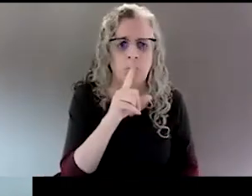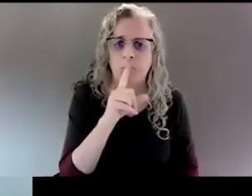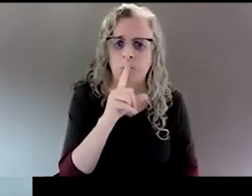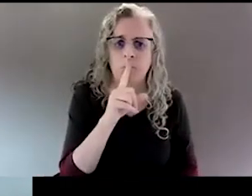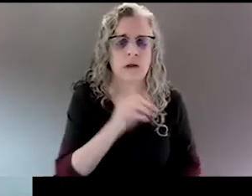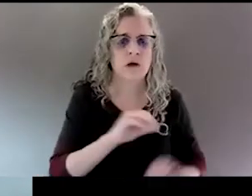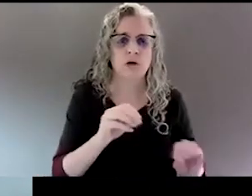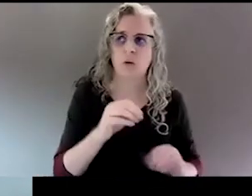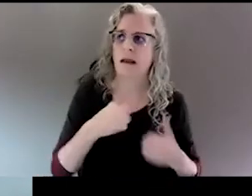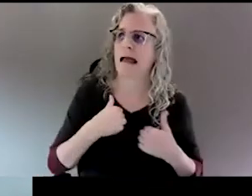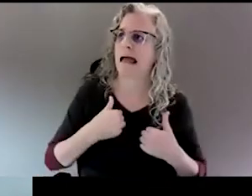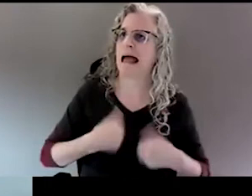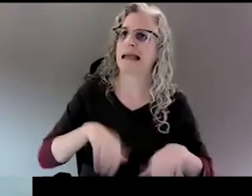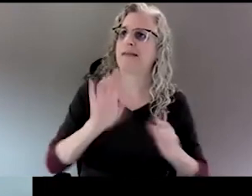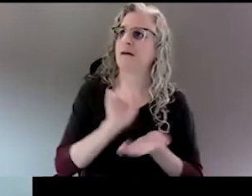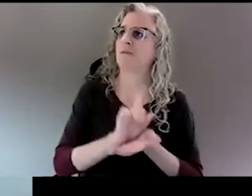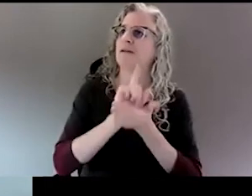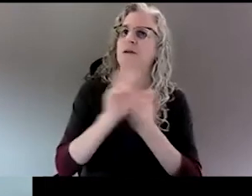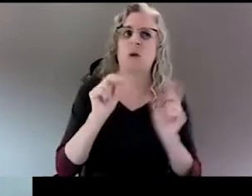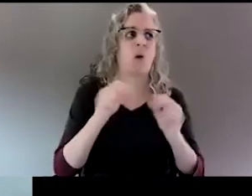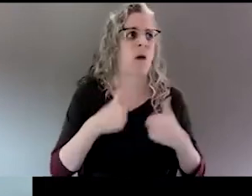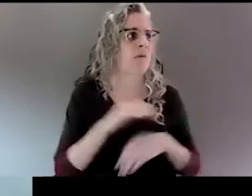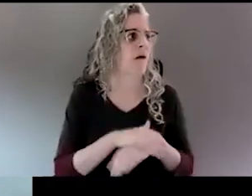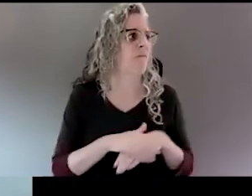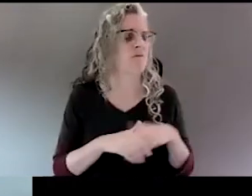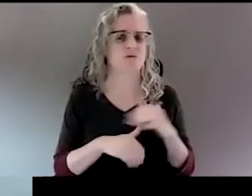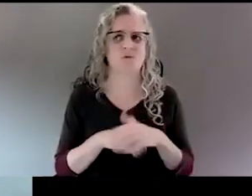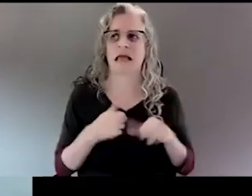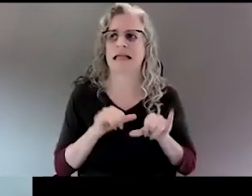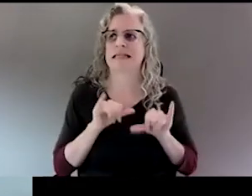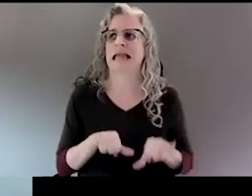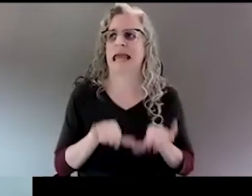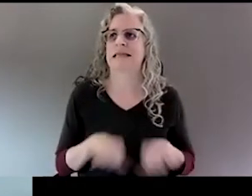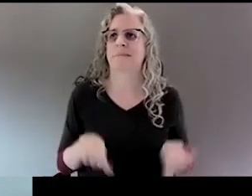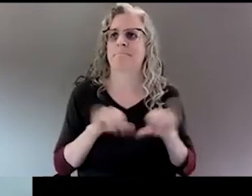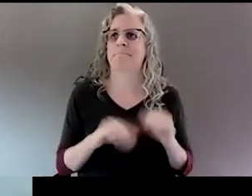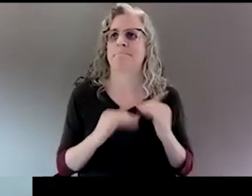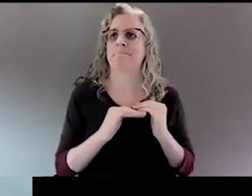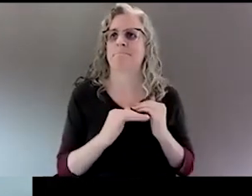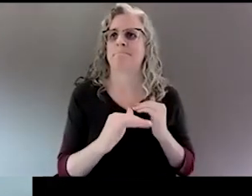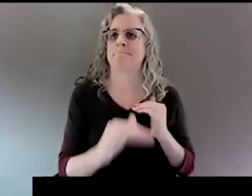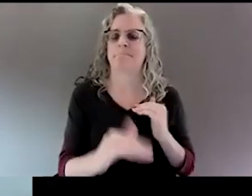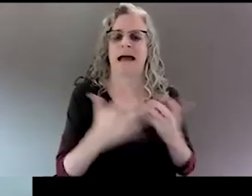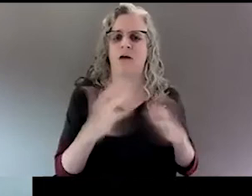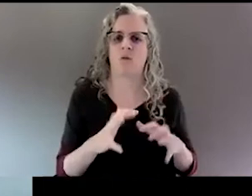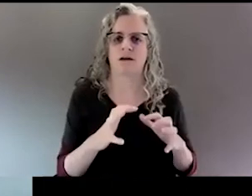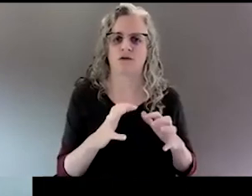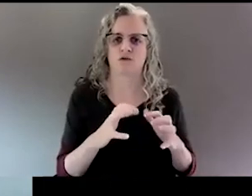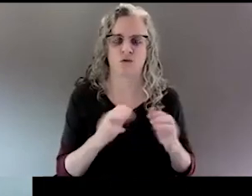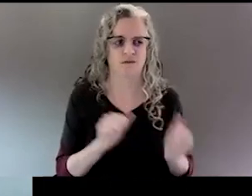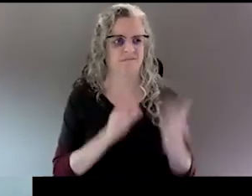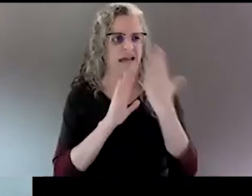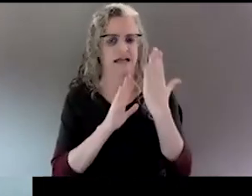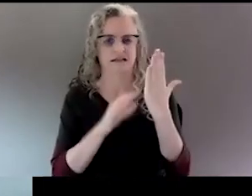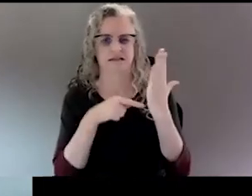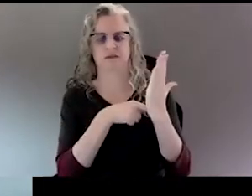No, because it's very comforting sometimes. And I mean, it is comforting sometimes not to have to battle, and speak up. But that's not a